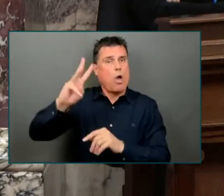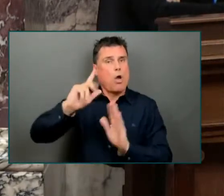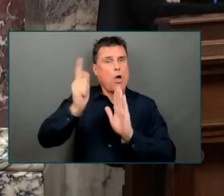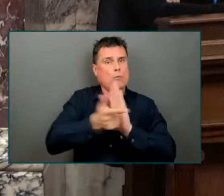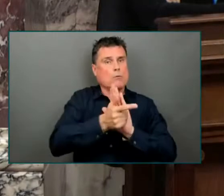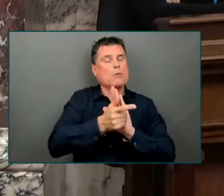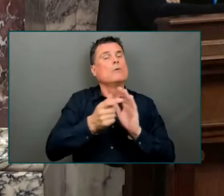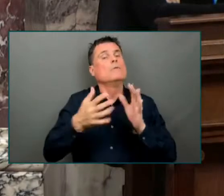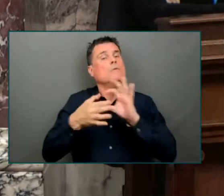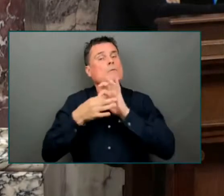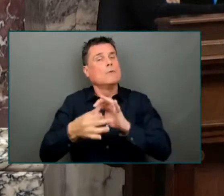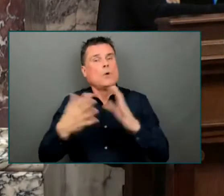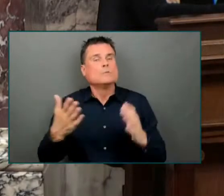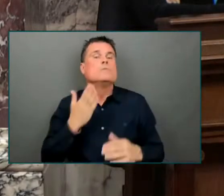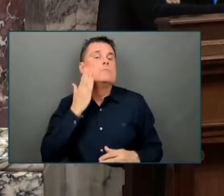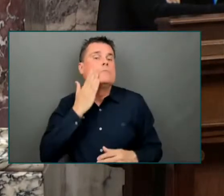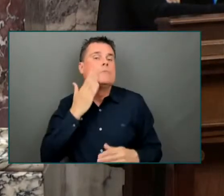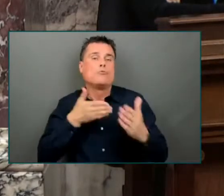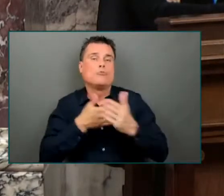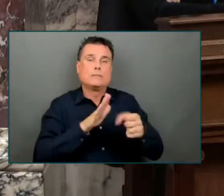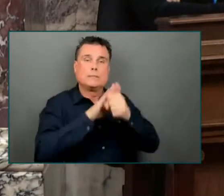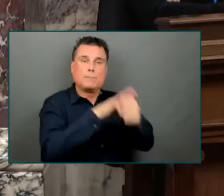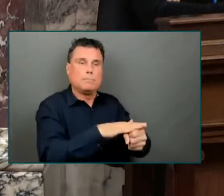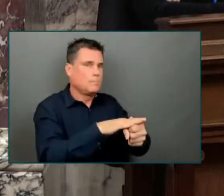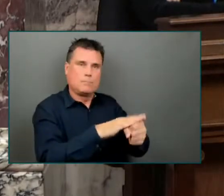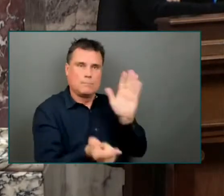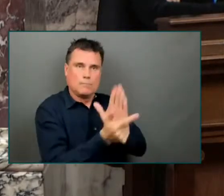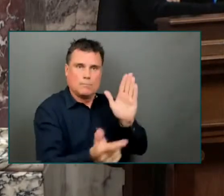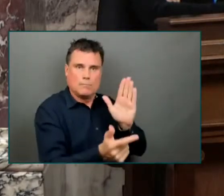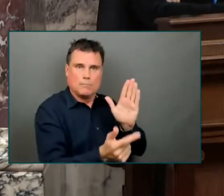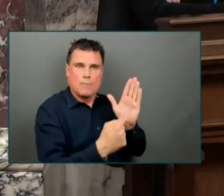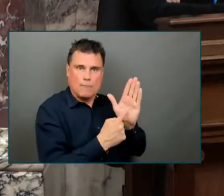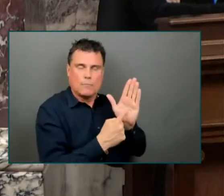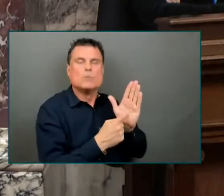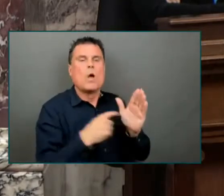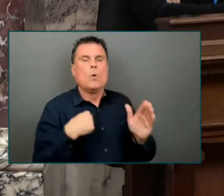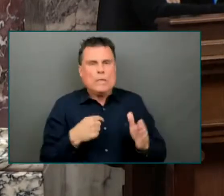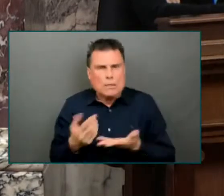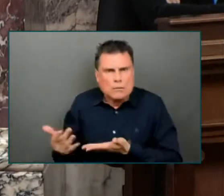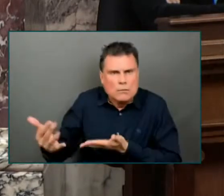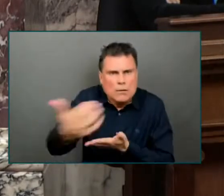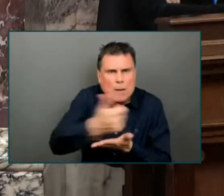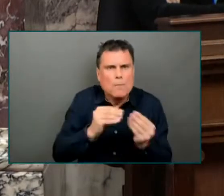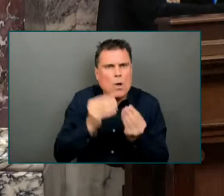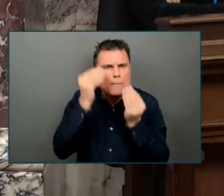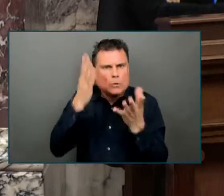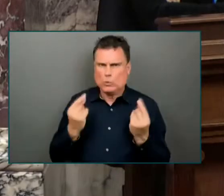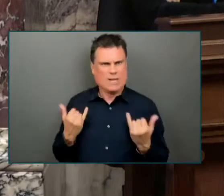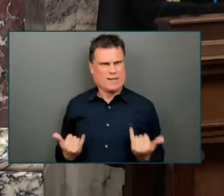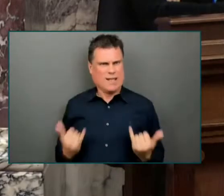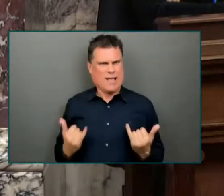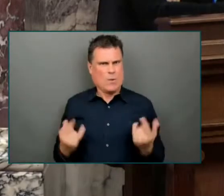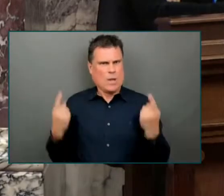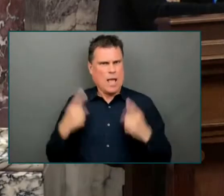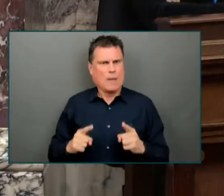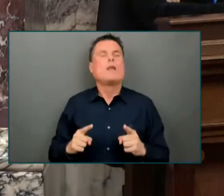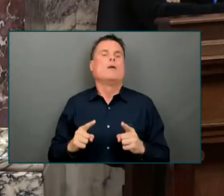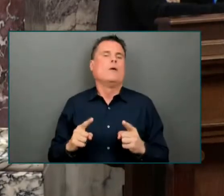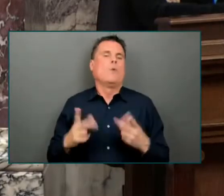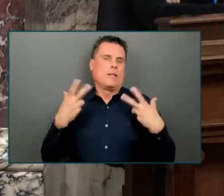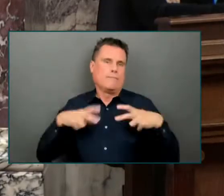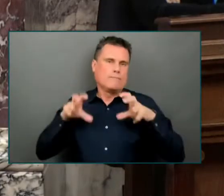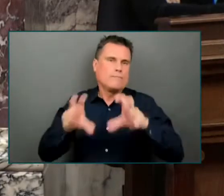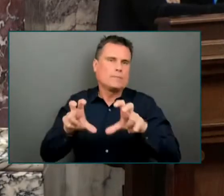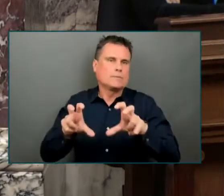Budget 2021 also invests $3.5 billion to replace, renovate, or expand